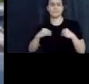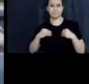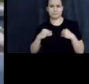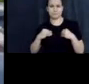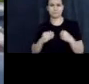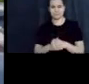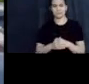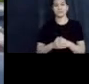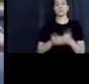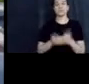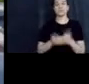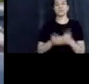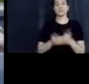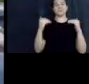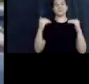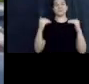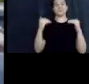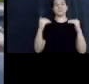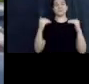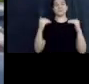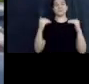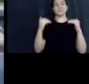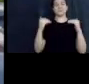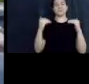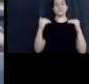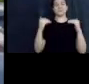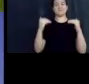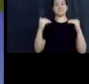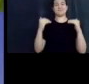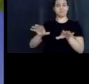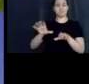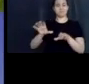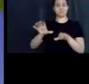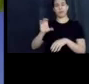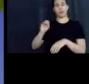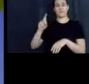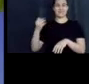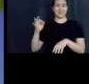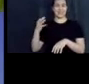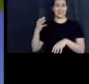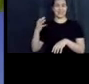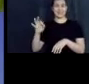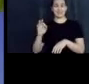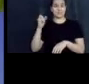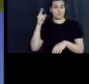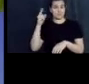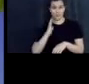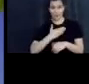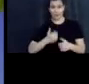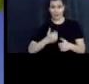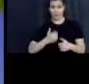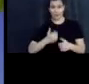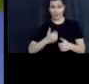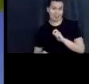earlier for COVID-19 due to how much has kind of impacted how we function daily. Like not being able to take